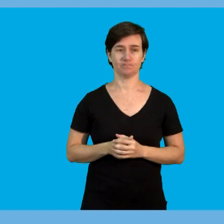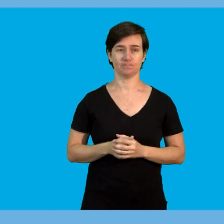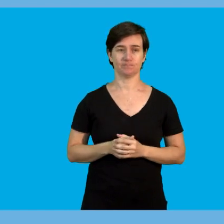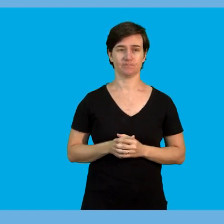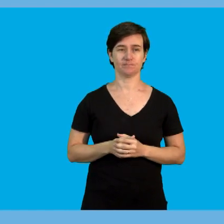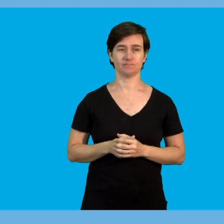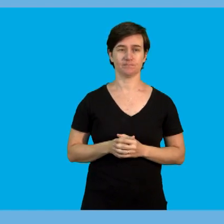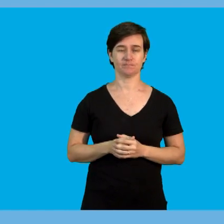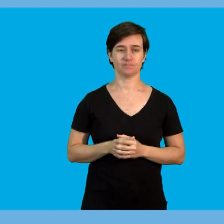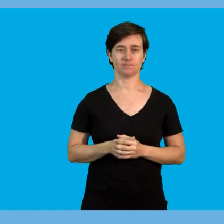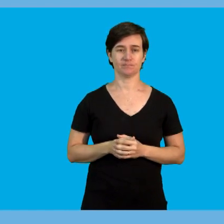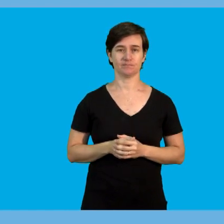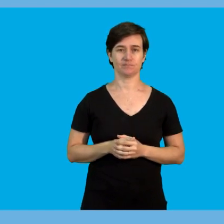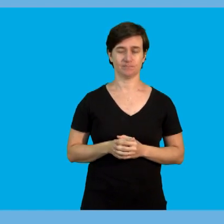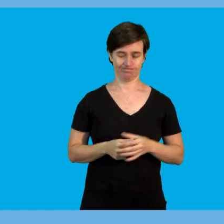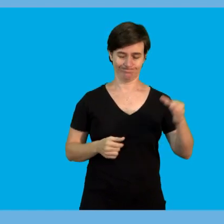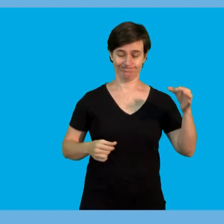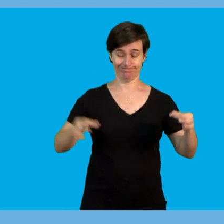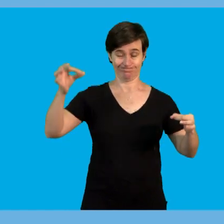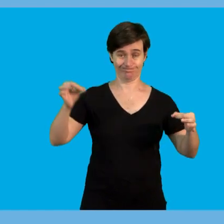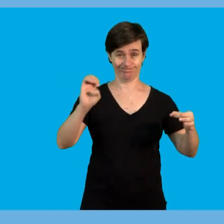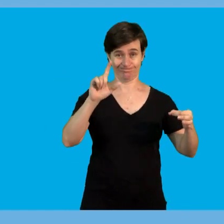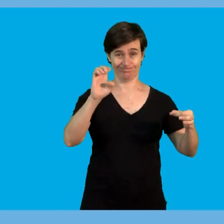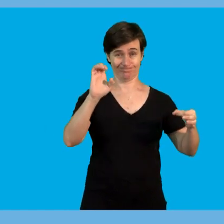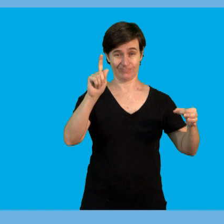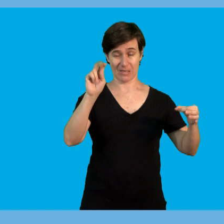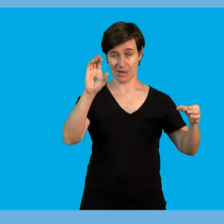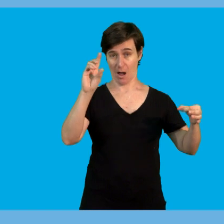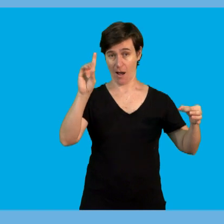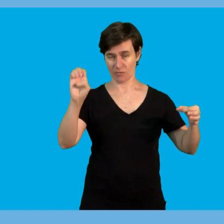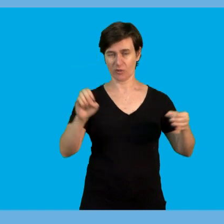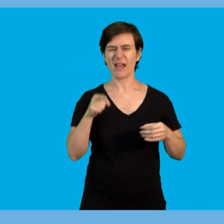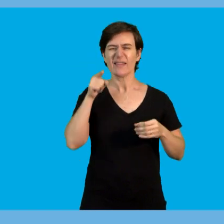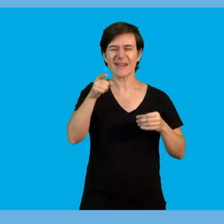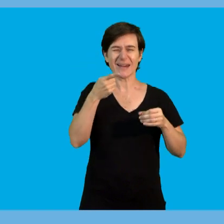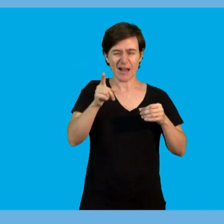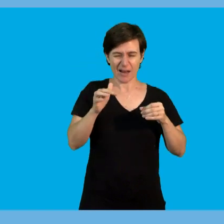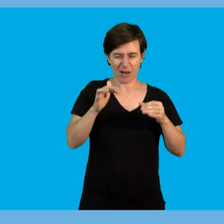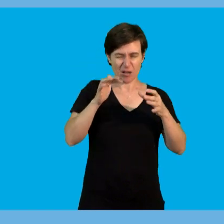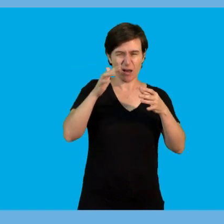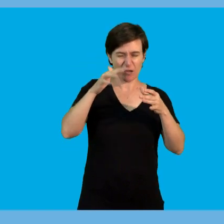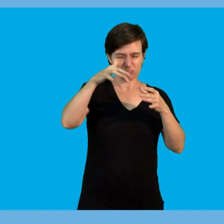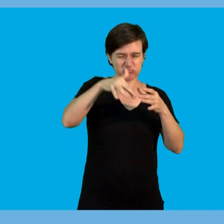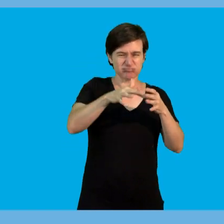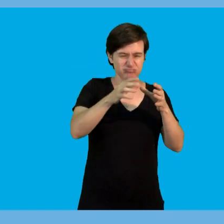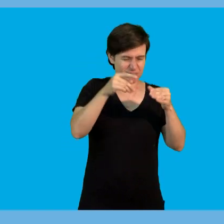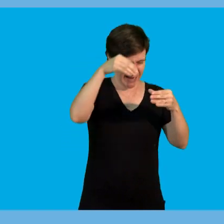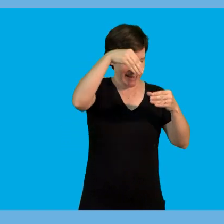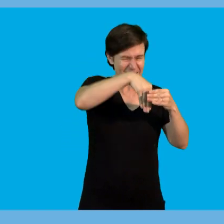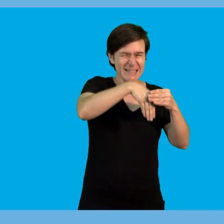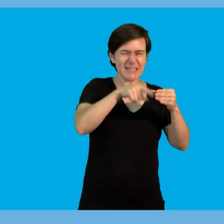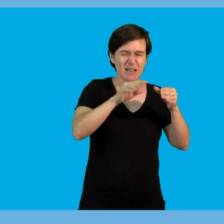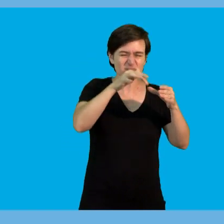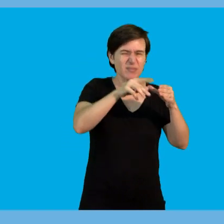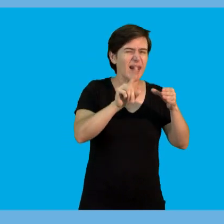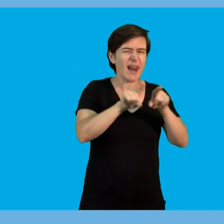The two metal plates are your electrodes. And then the solution that we're finding inside, it